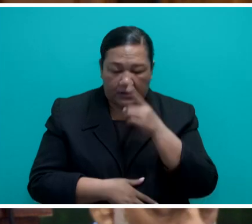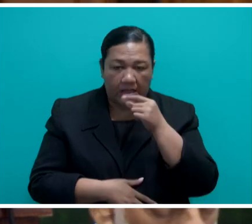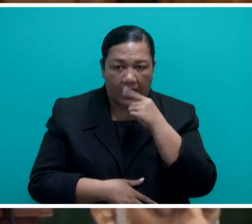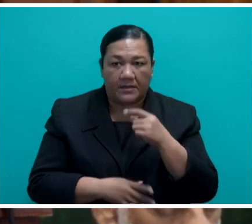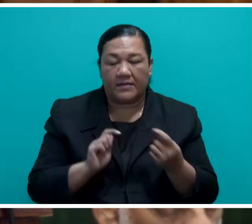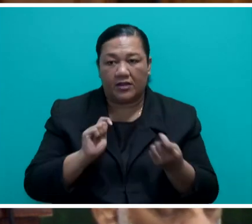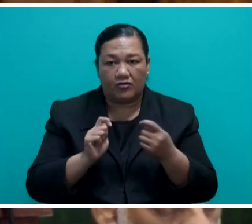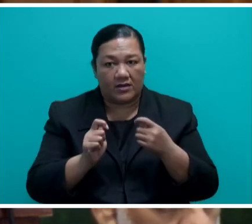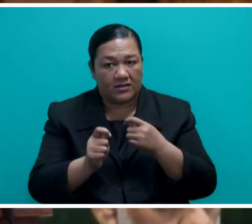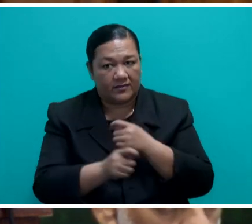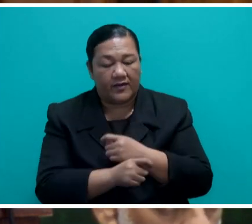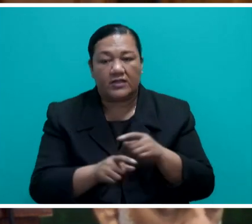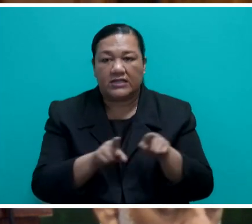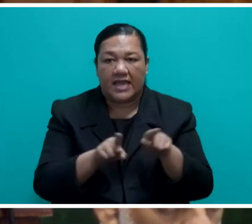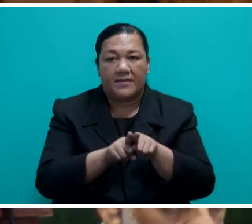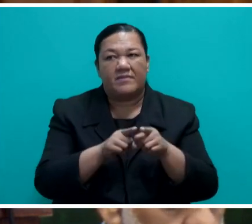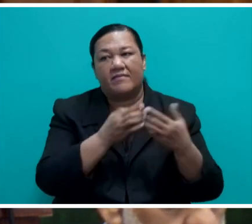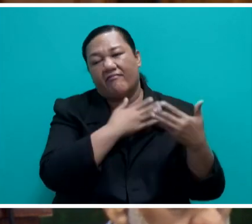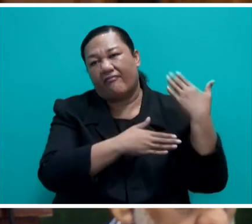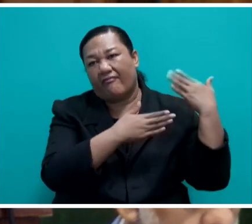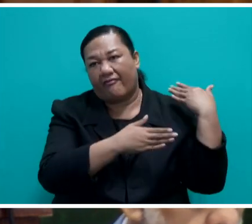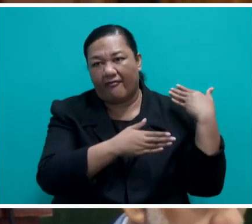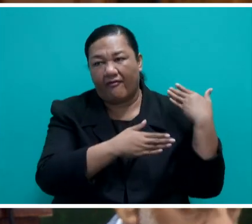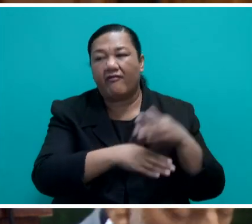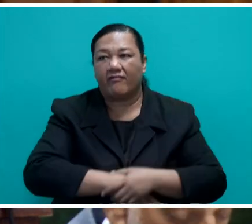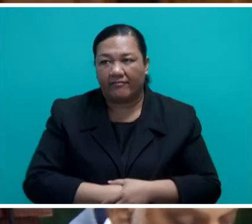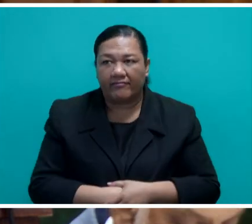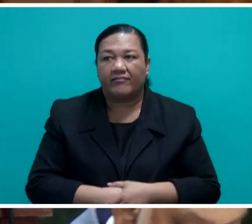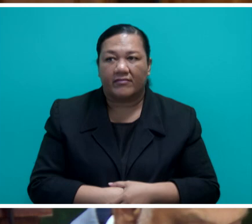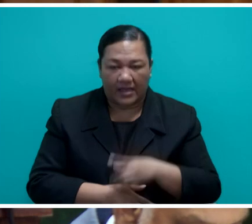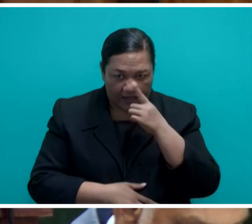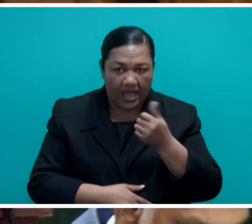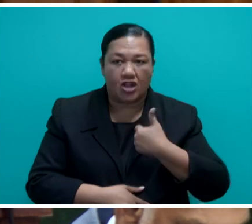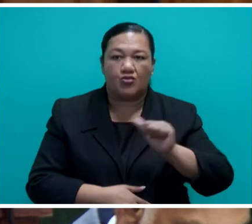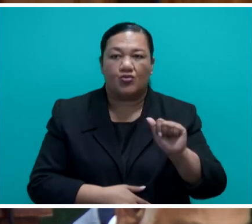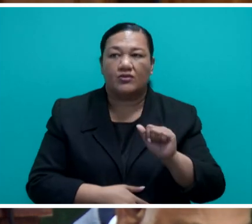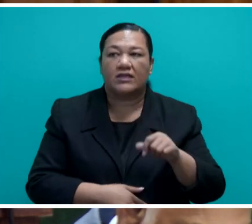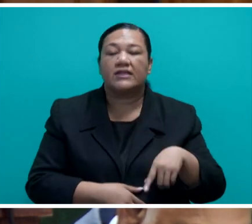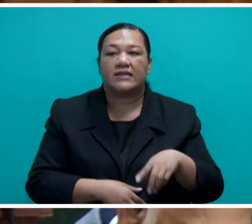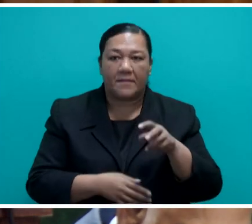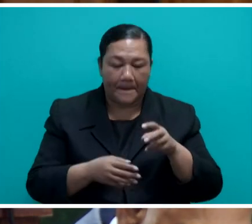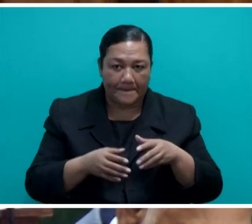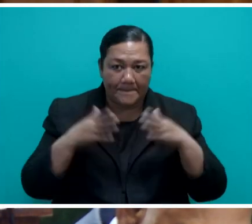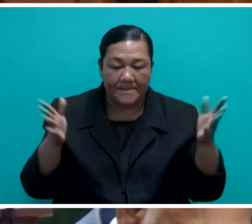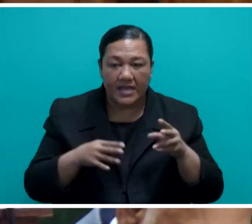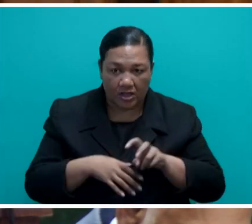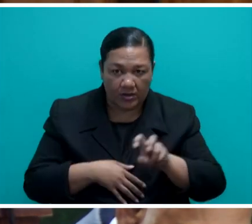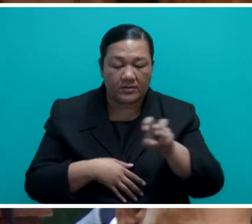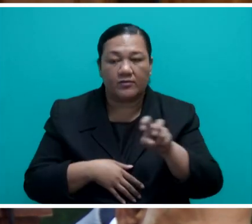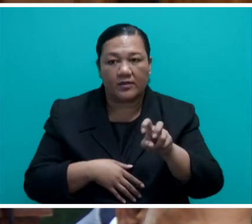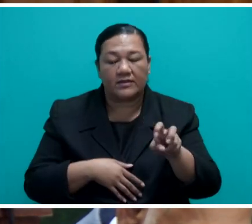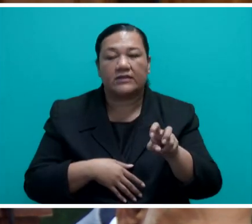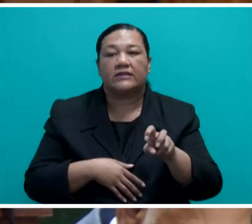in what they used to look like historically and reused as a means of transportation and livelihood for